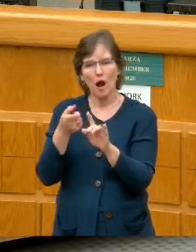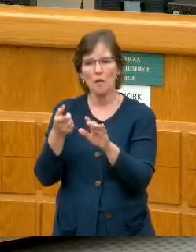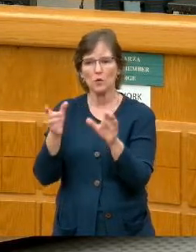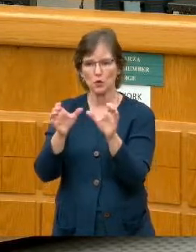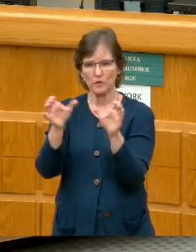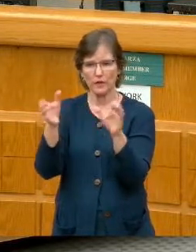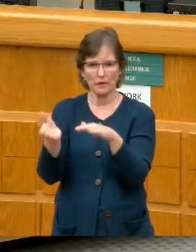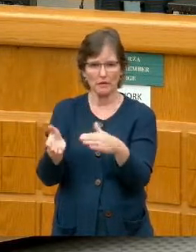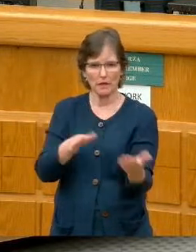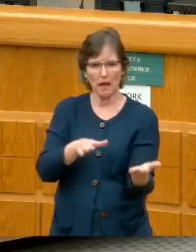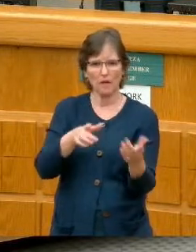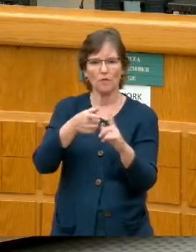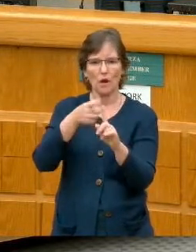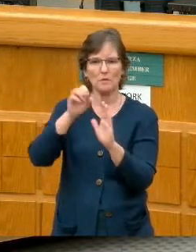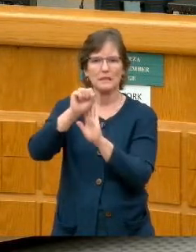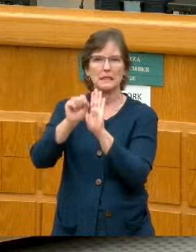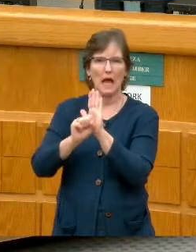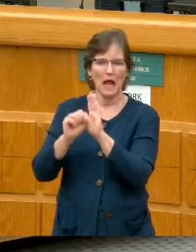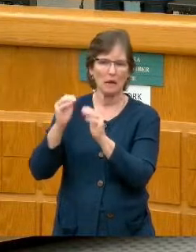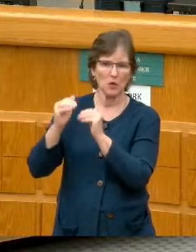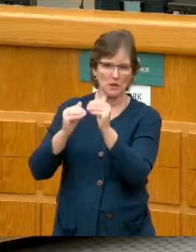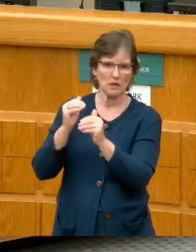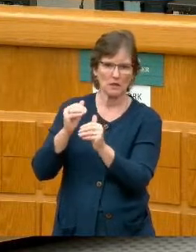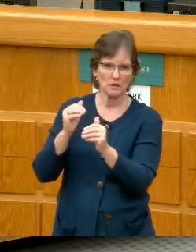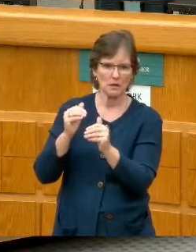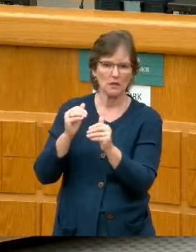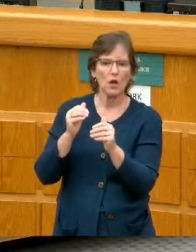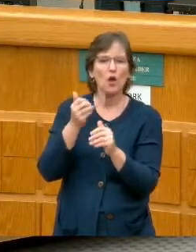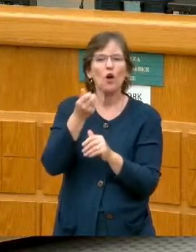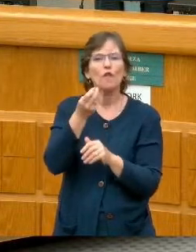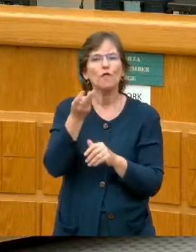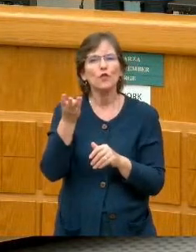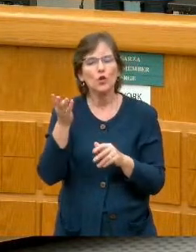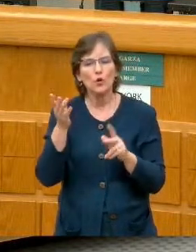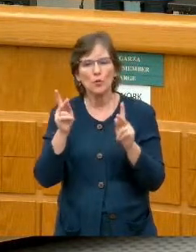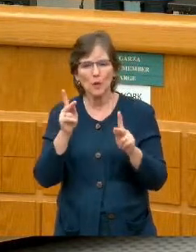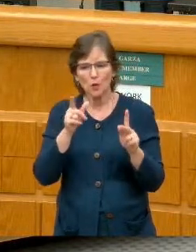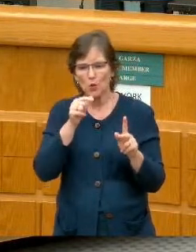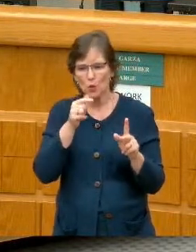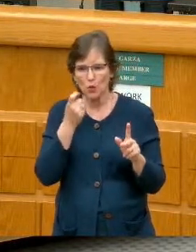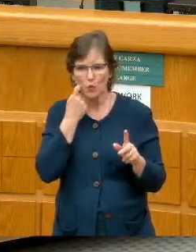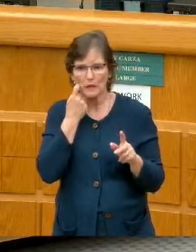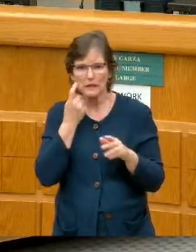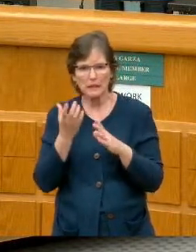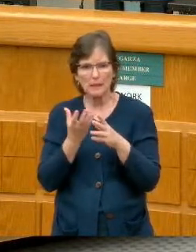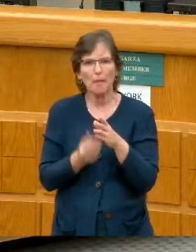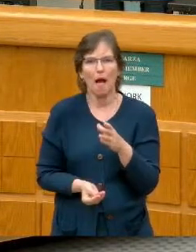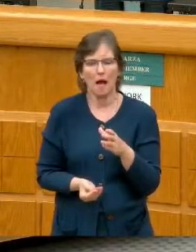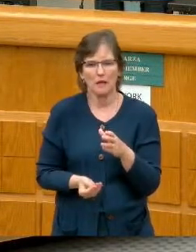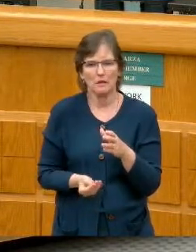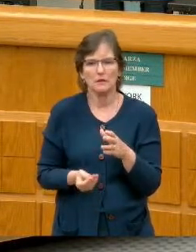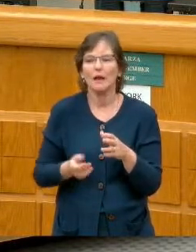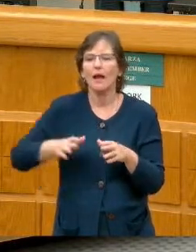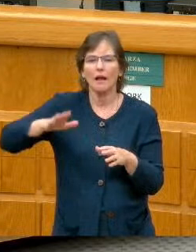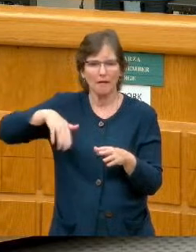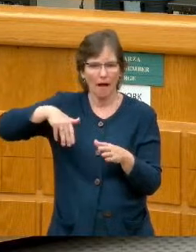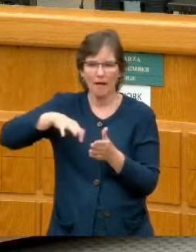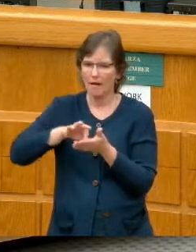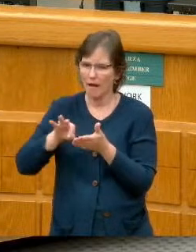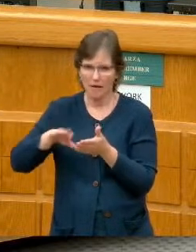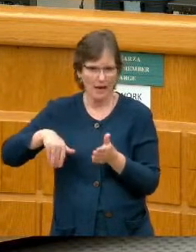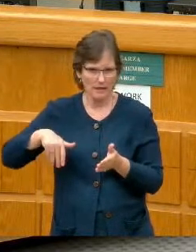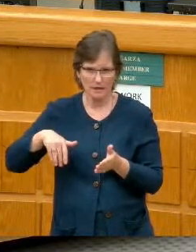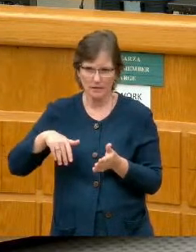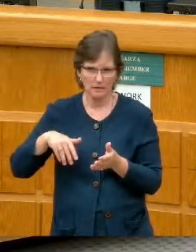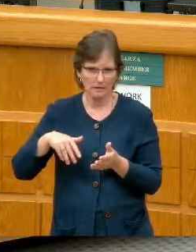14 days are still being processed. That's why we draw this box to represent that they're not all counted yet. However, your eyes don't deceive you.